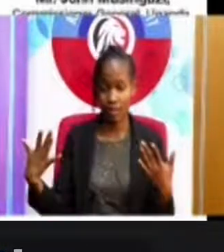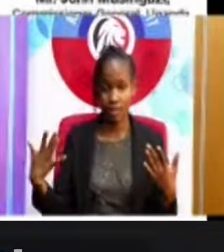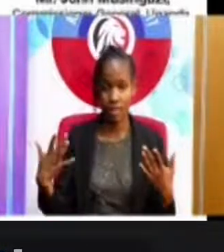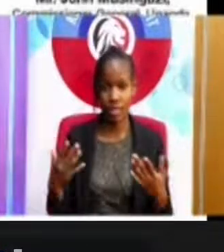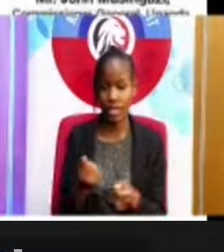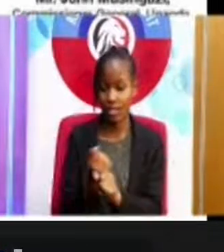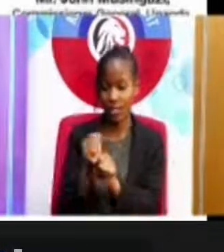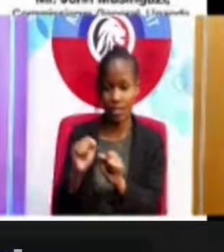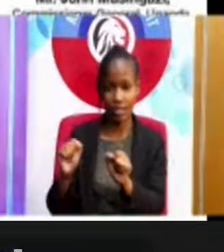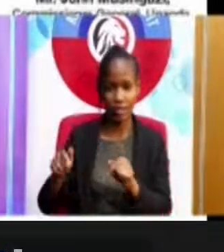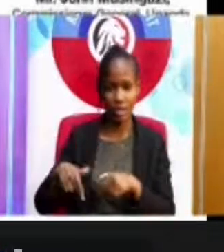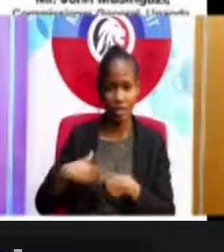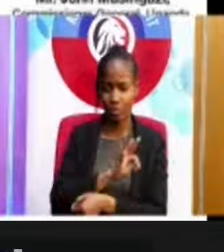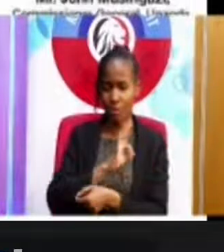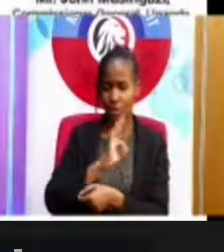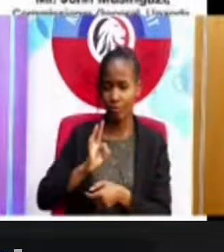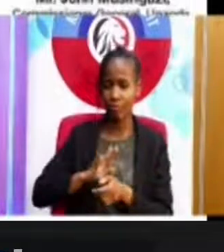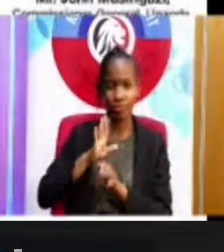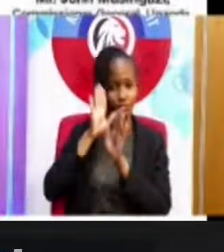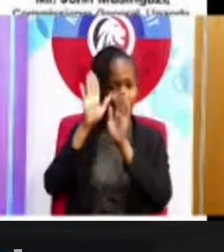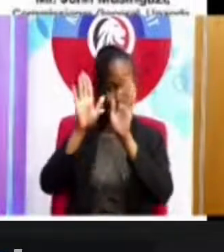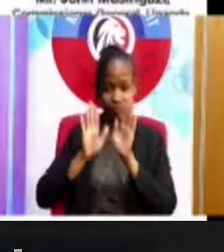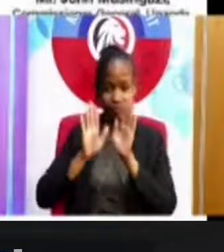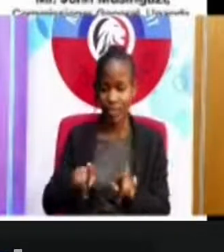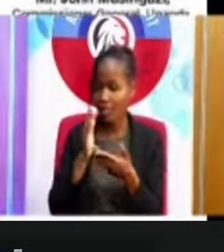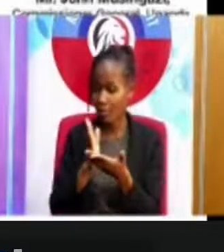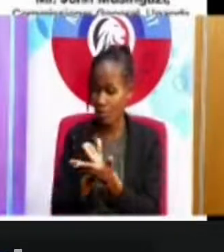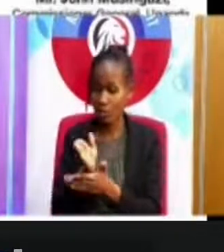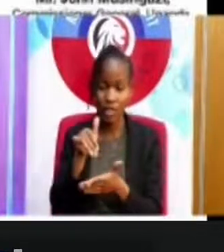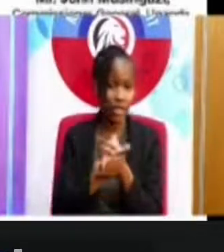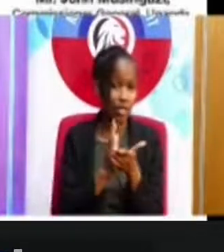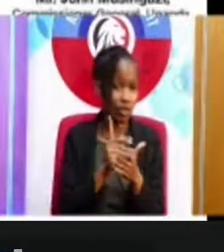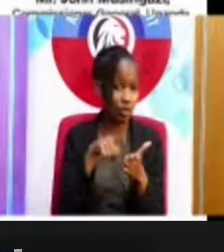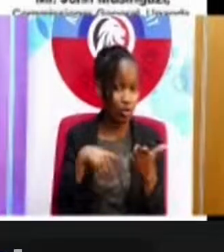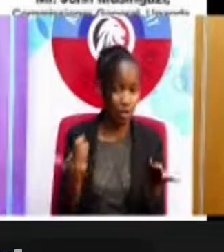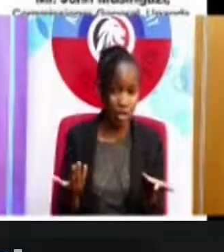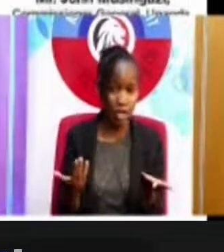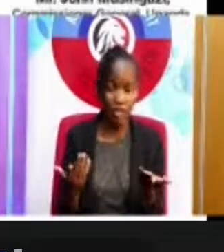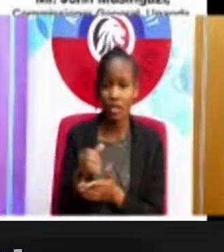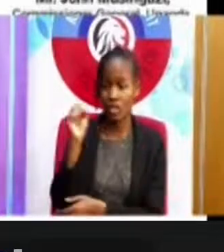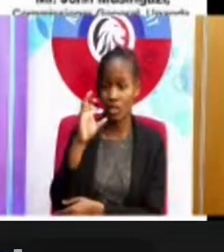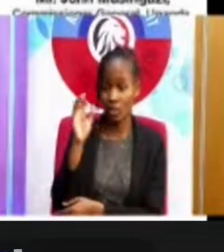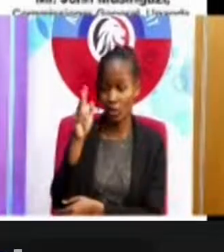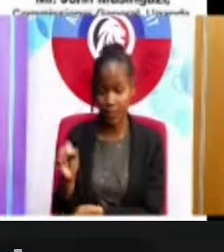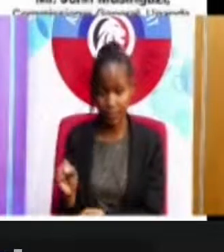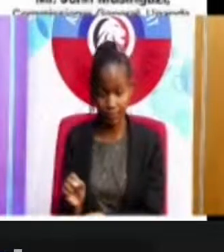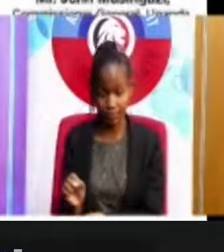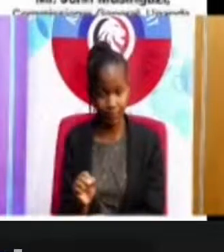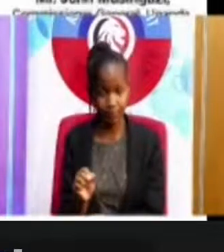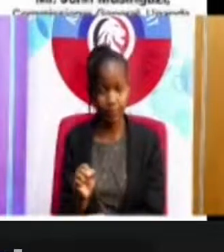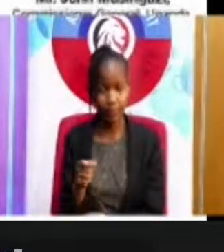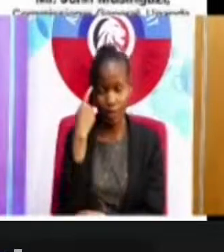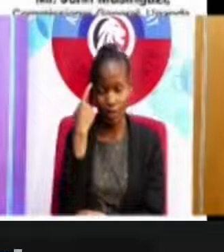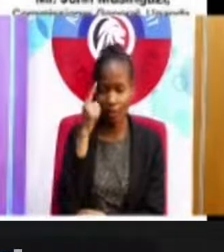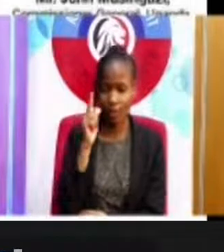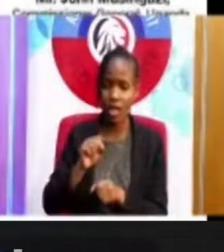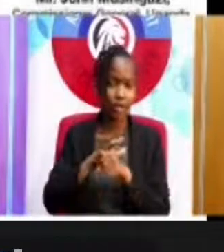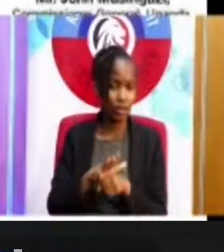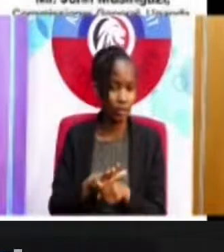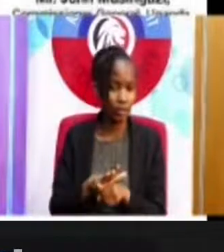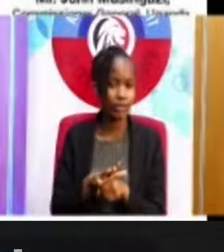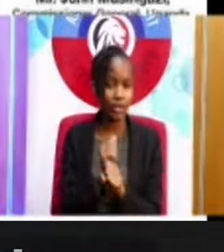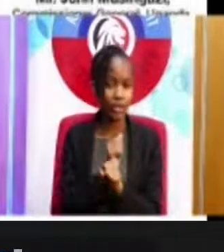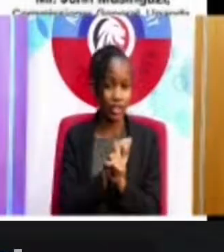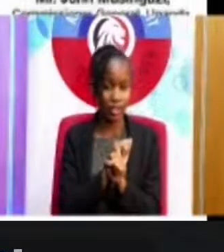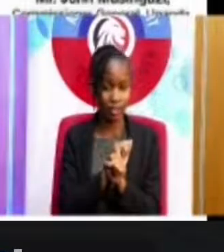have ensured that through SOPs for COVID safety, through social distancing.